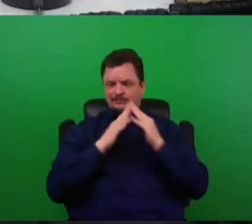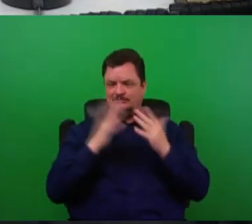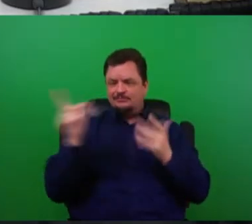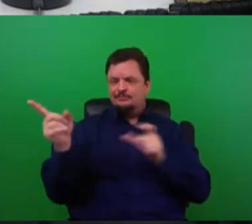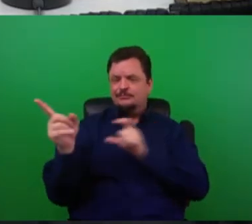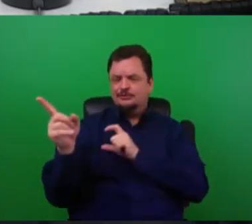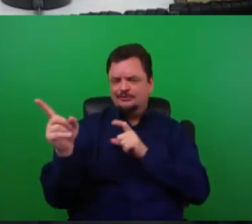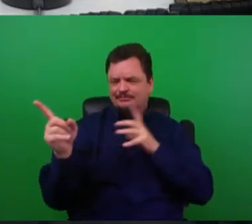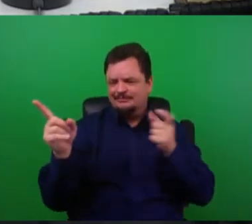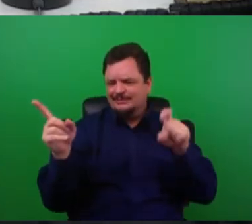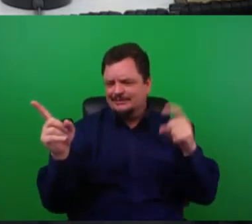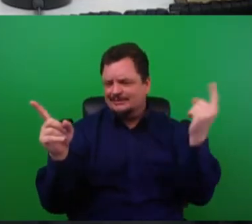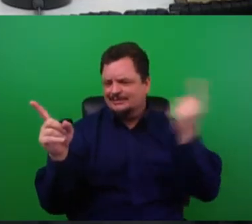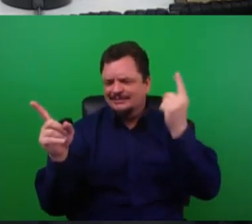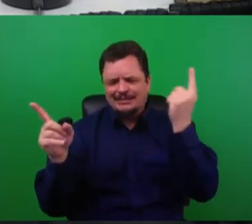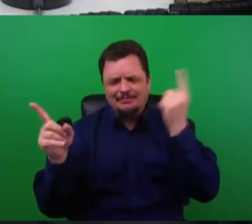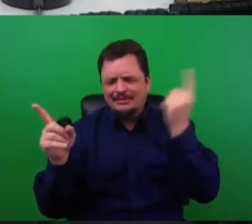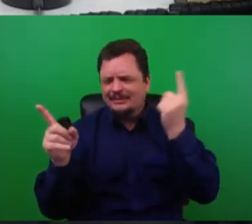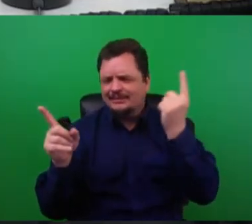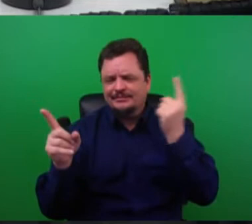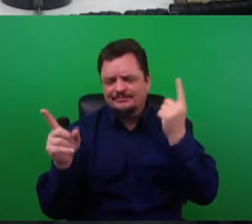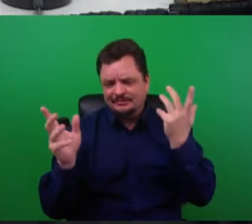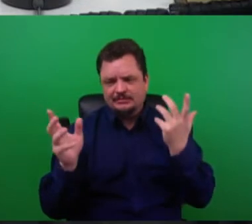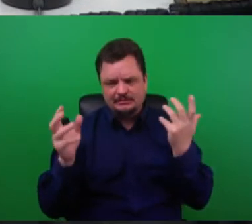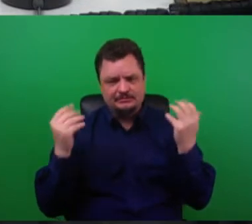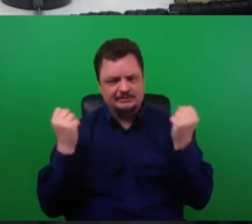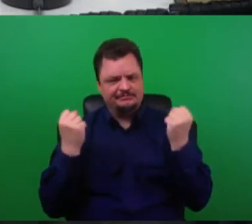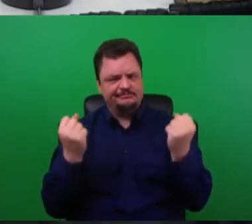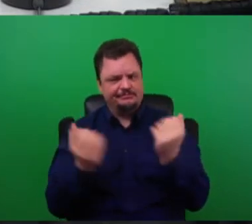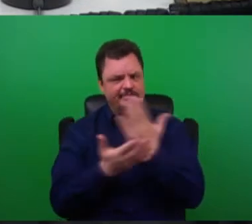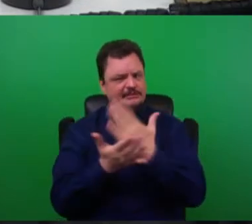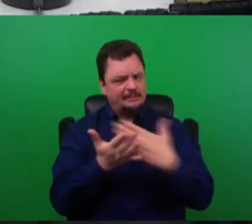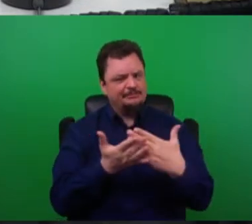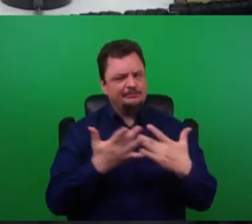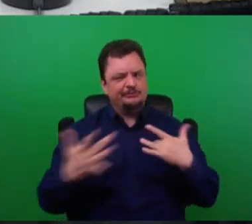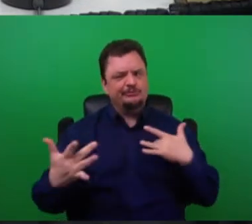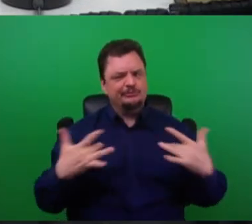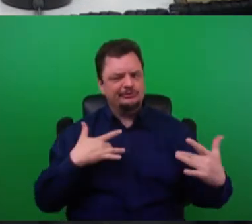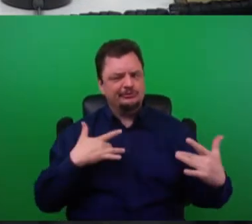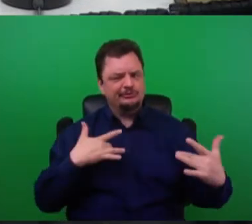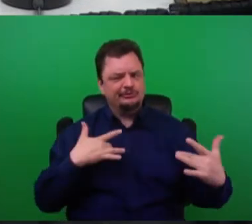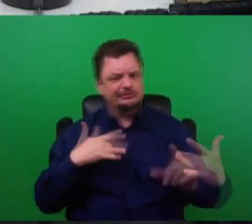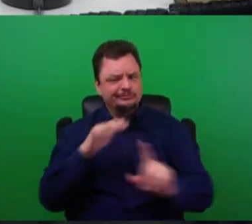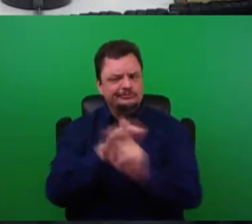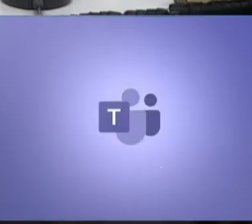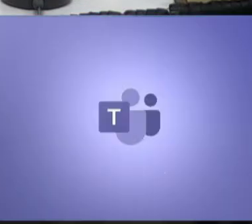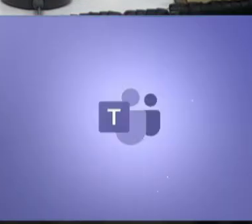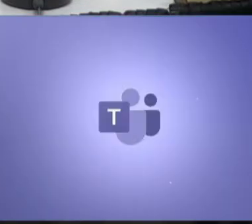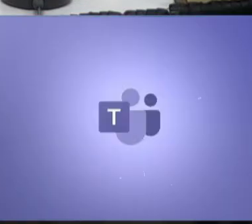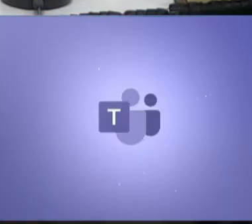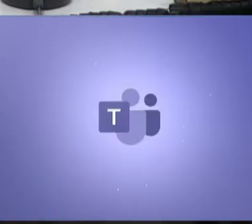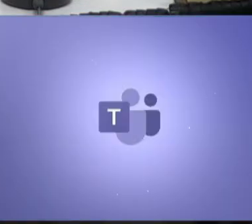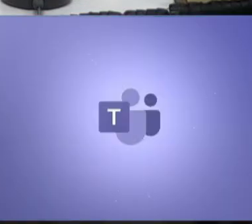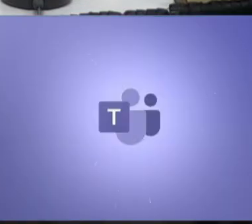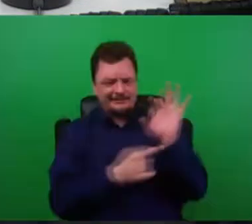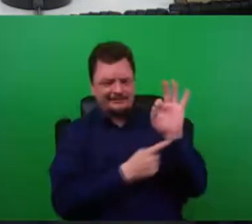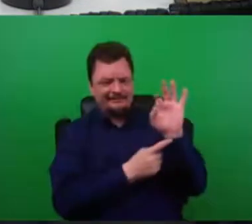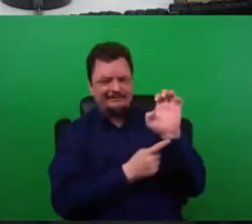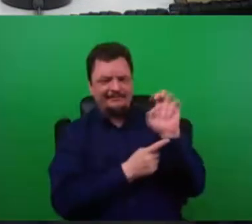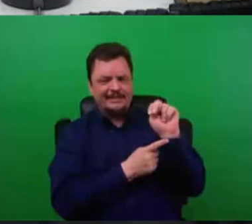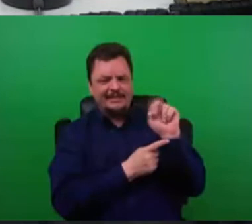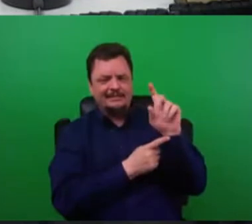pretty grave concerns about another type of fentanyl synthetic product being used. And since it's